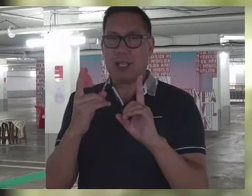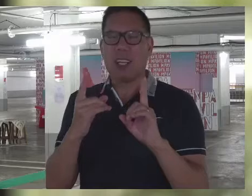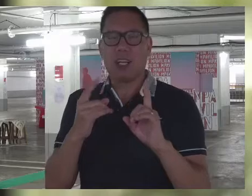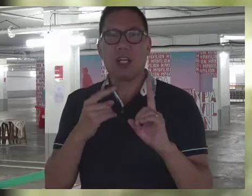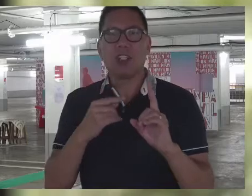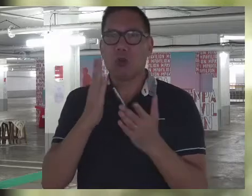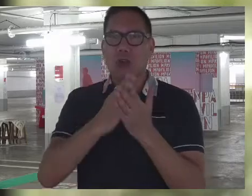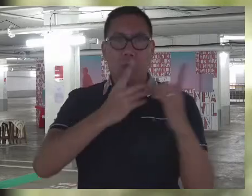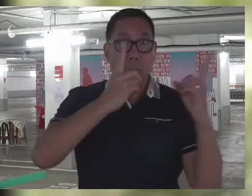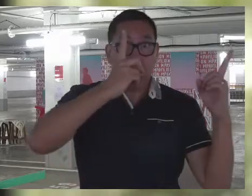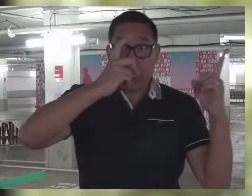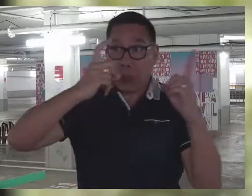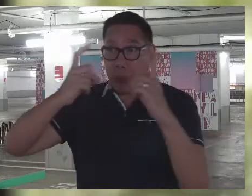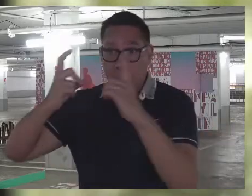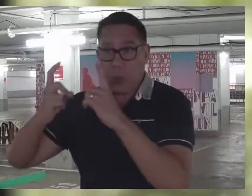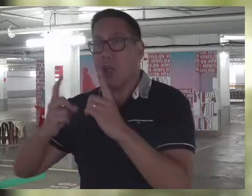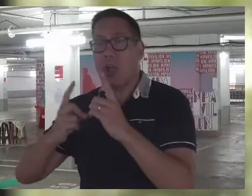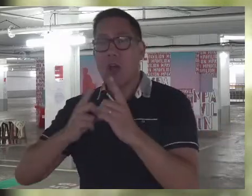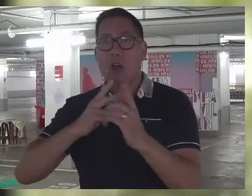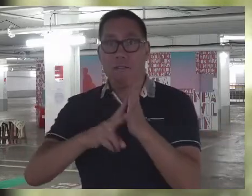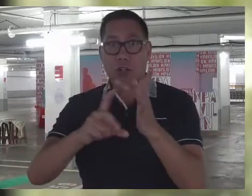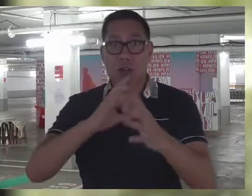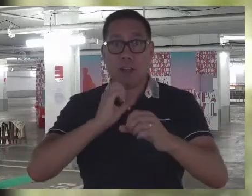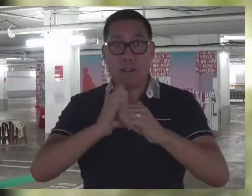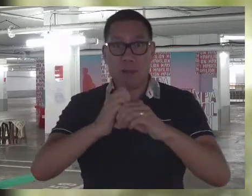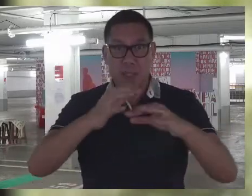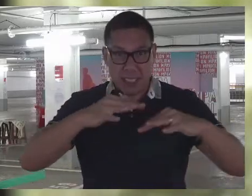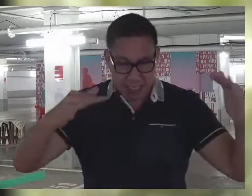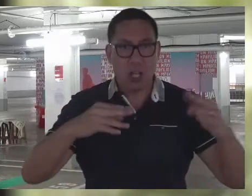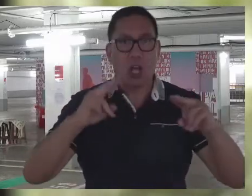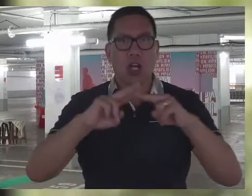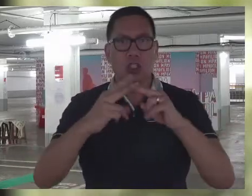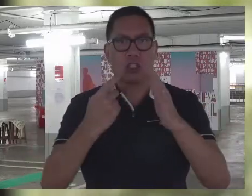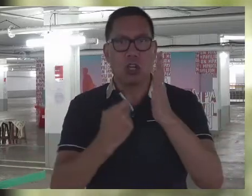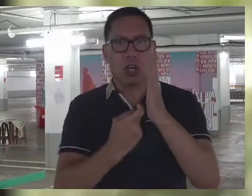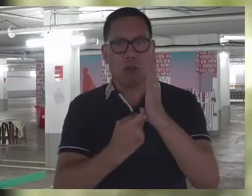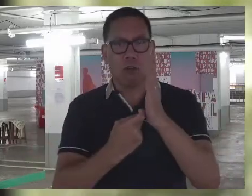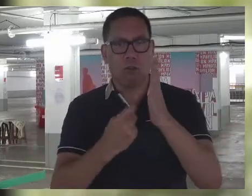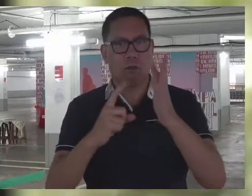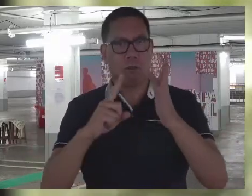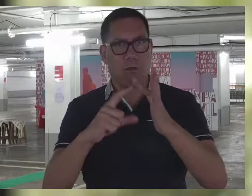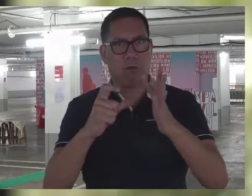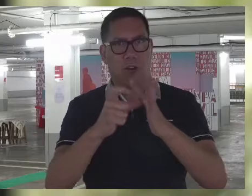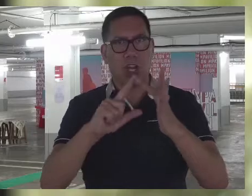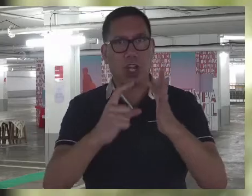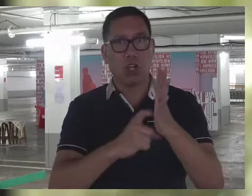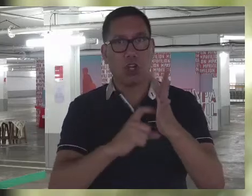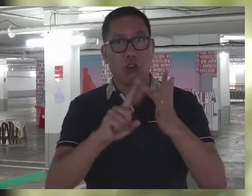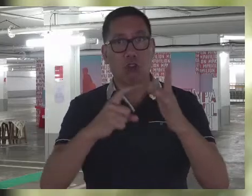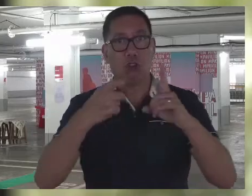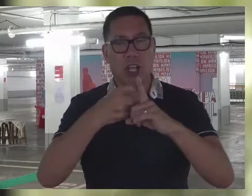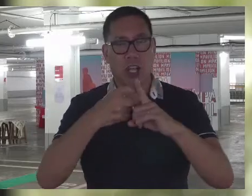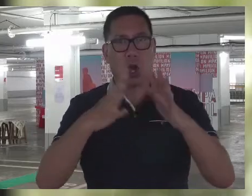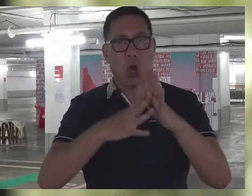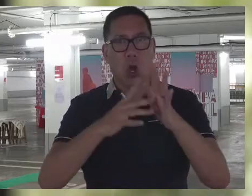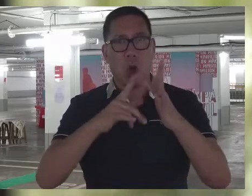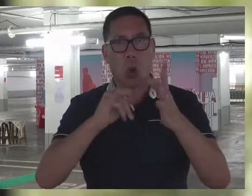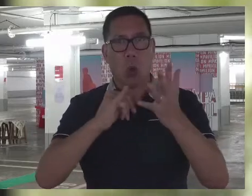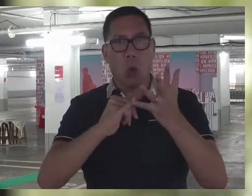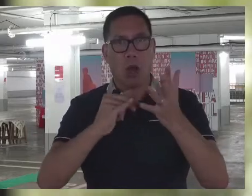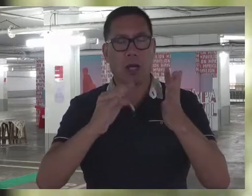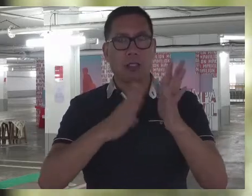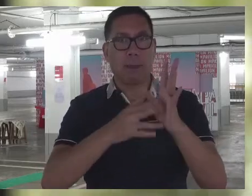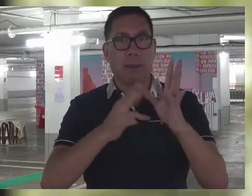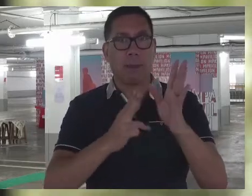Parliament, I'm really actually obsessed with work of Frederick Wiseman, who is a documentary filmmaker, and he used to